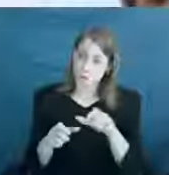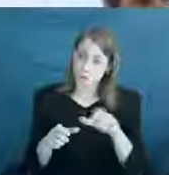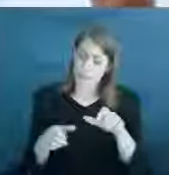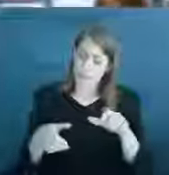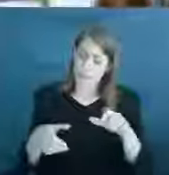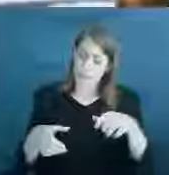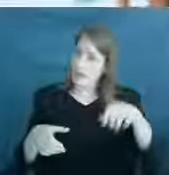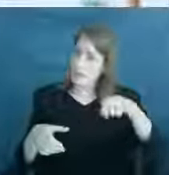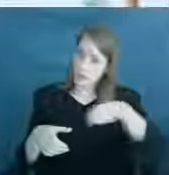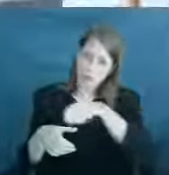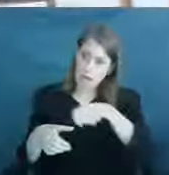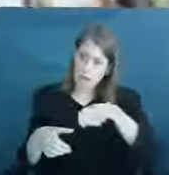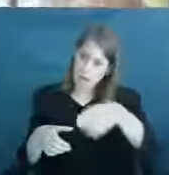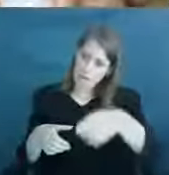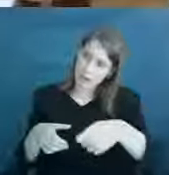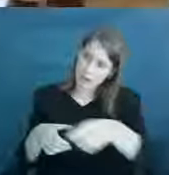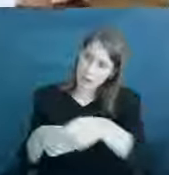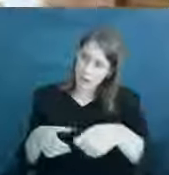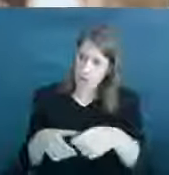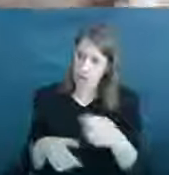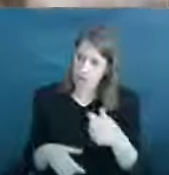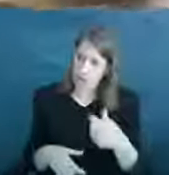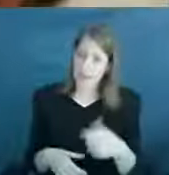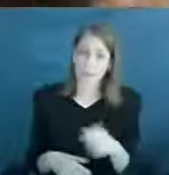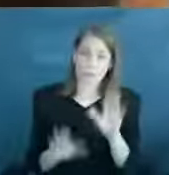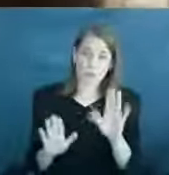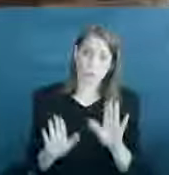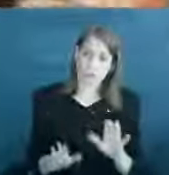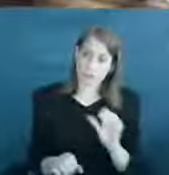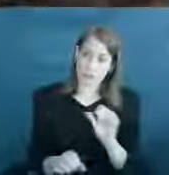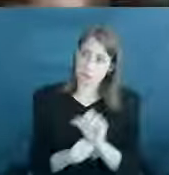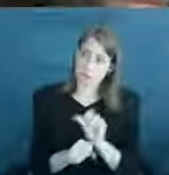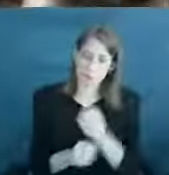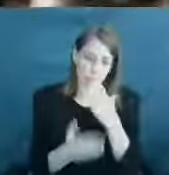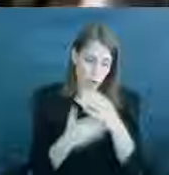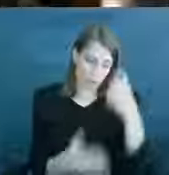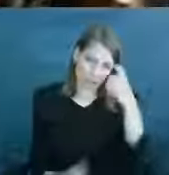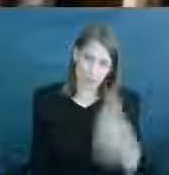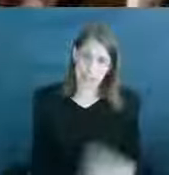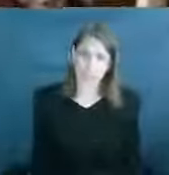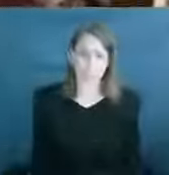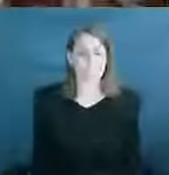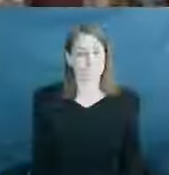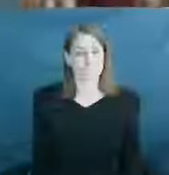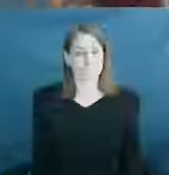Okay, get a file. I don't want you to go straight across. I want to go sideways. That's excellent. Well done.